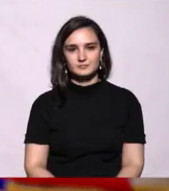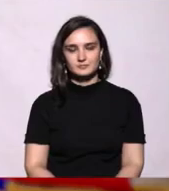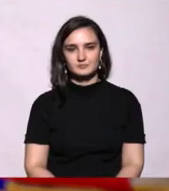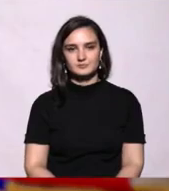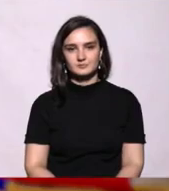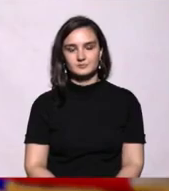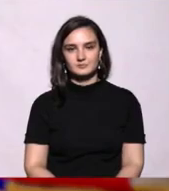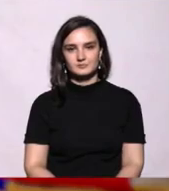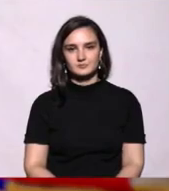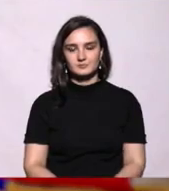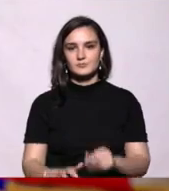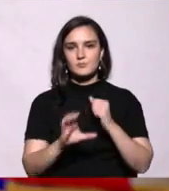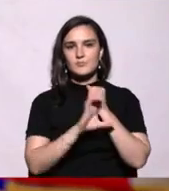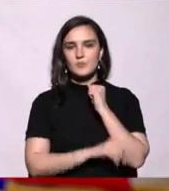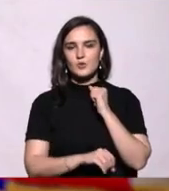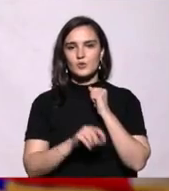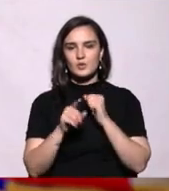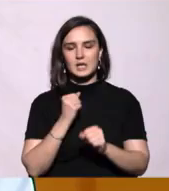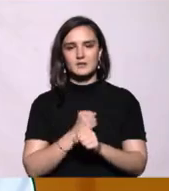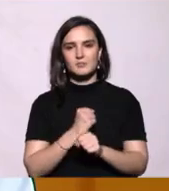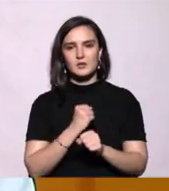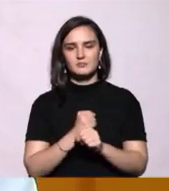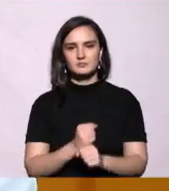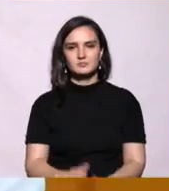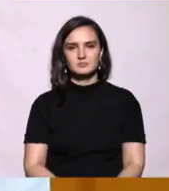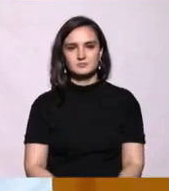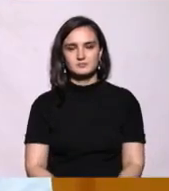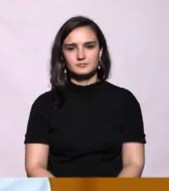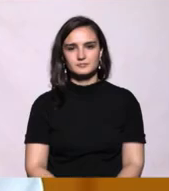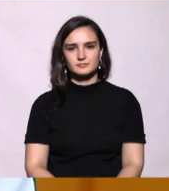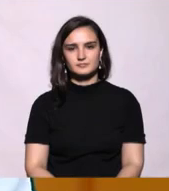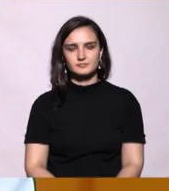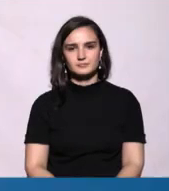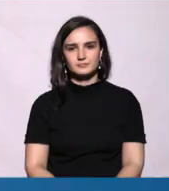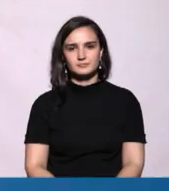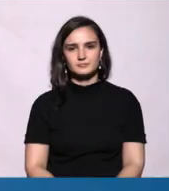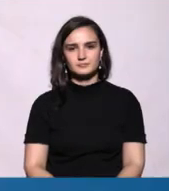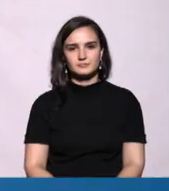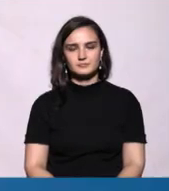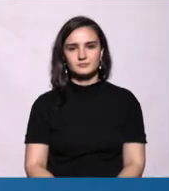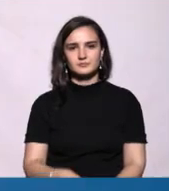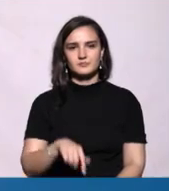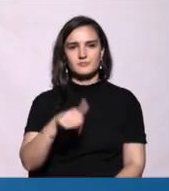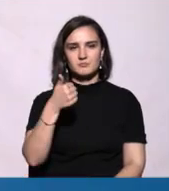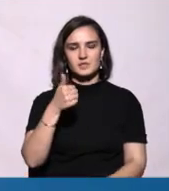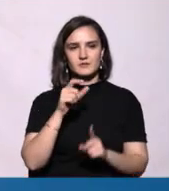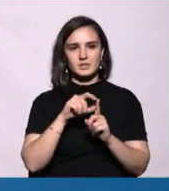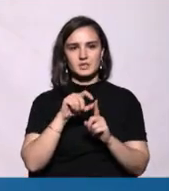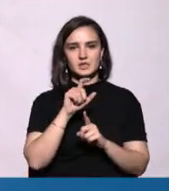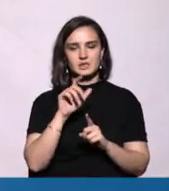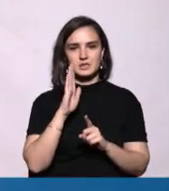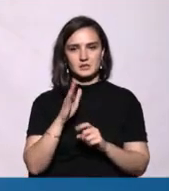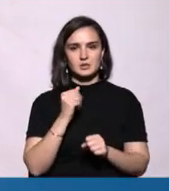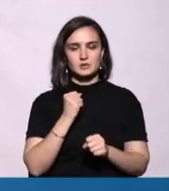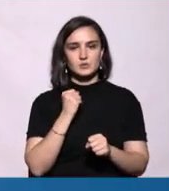And, Helen, can you do the last column, the do column? Yes, of course. So, the first activity will be